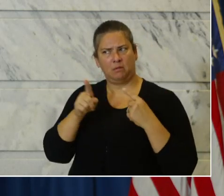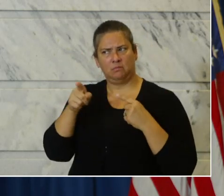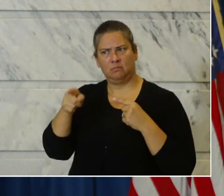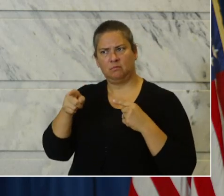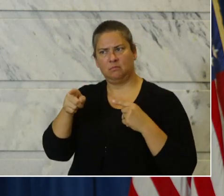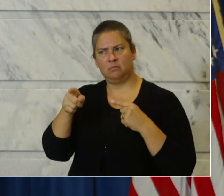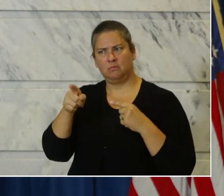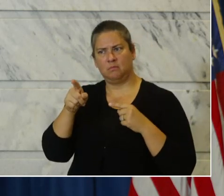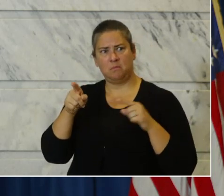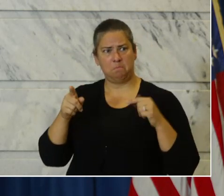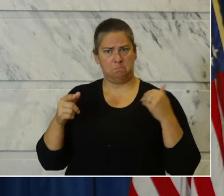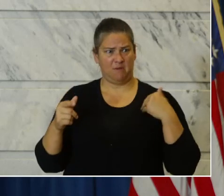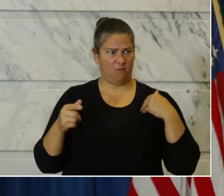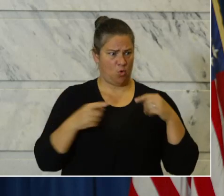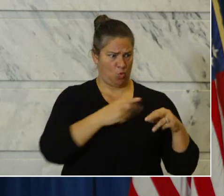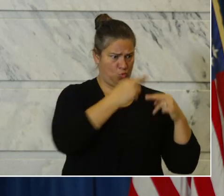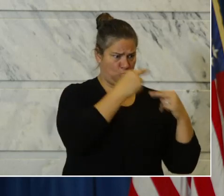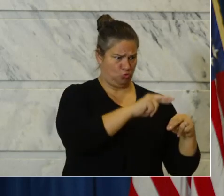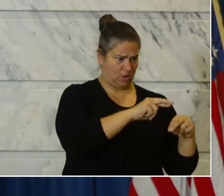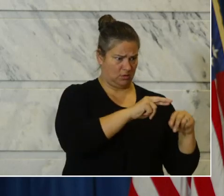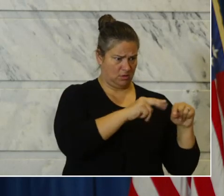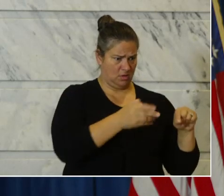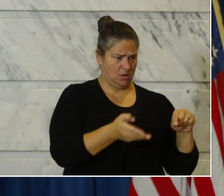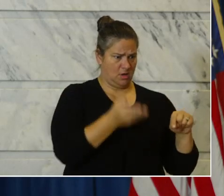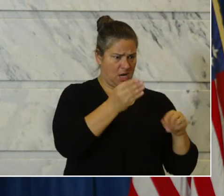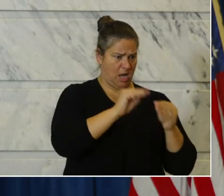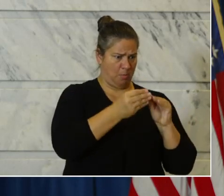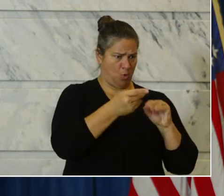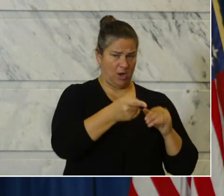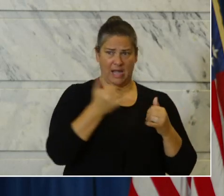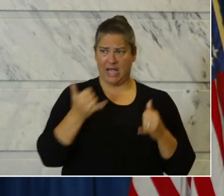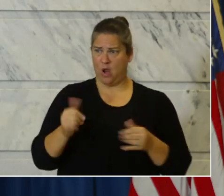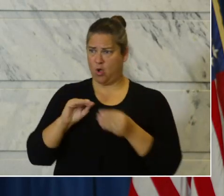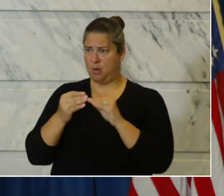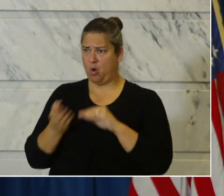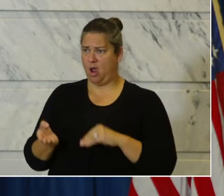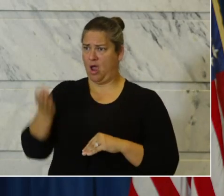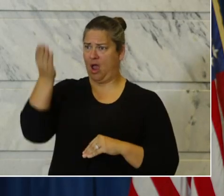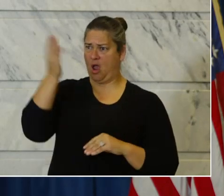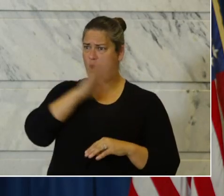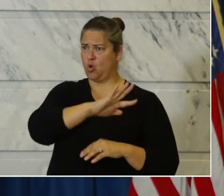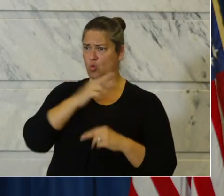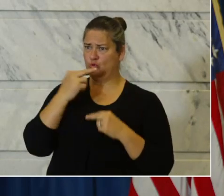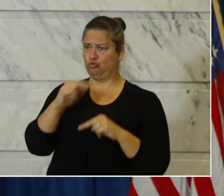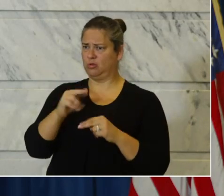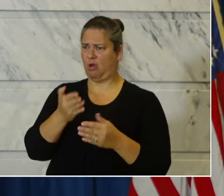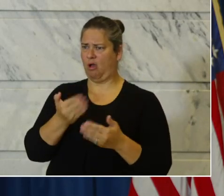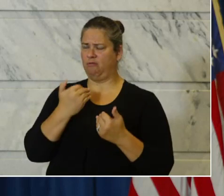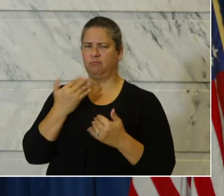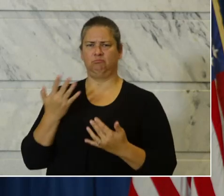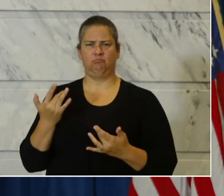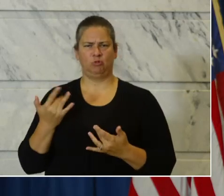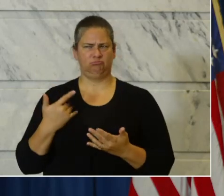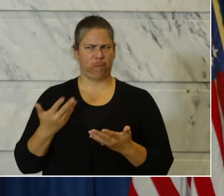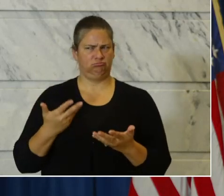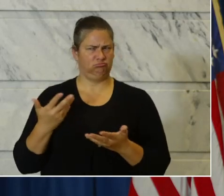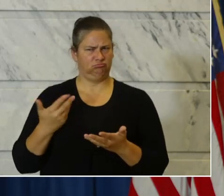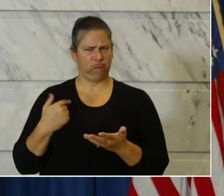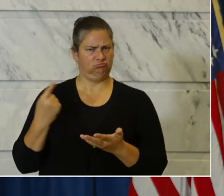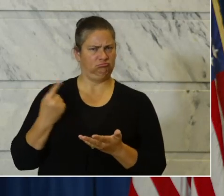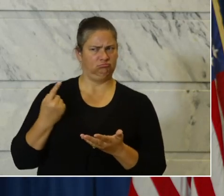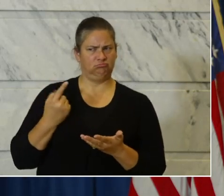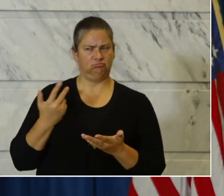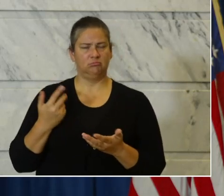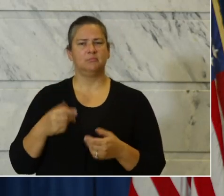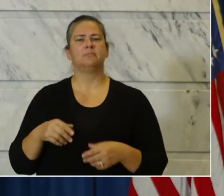know, what would it take for you to implement new restrictions for the things like public gatherings and things that you had earlier in the